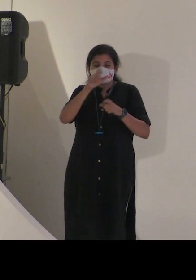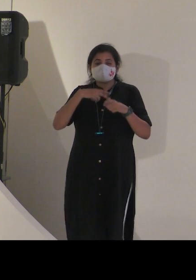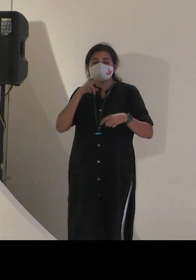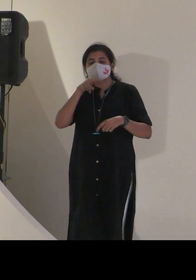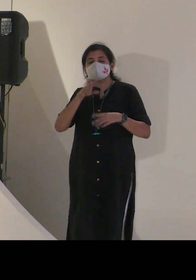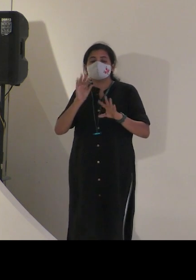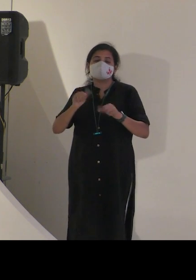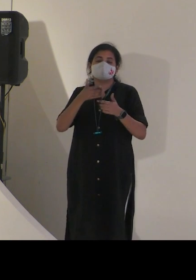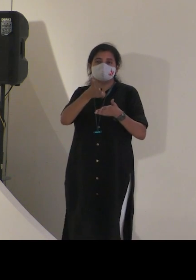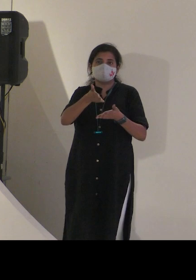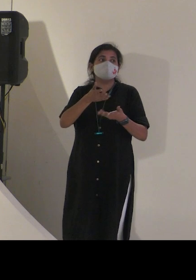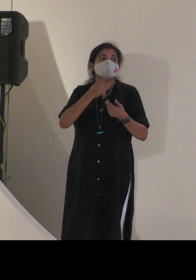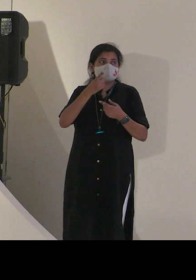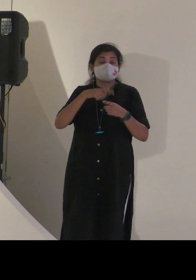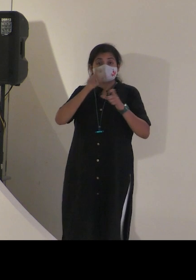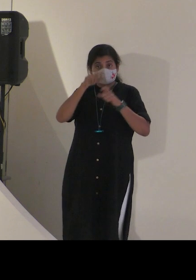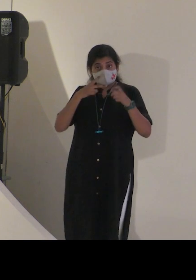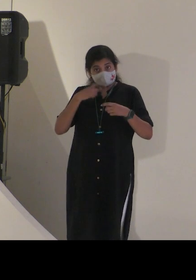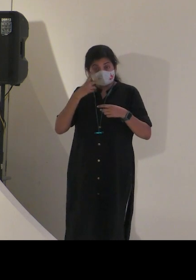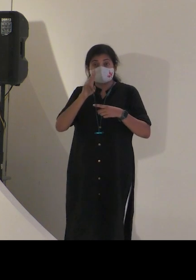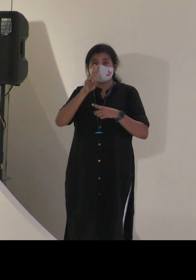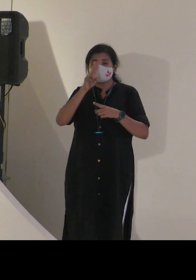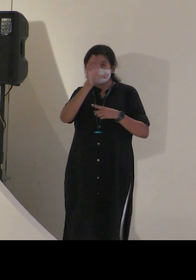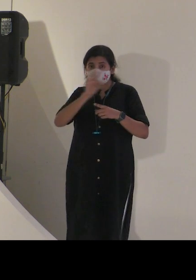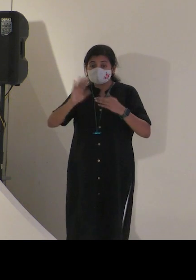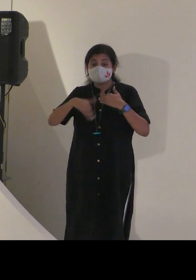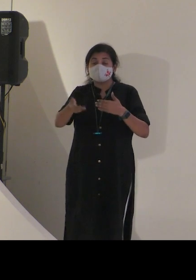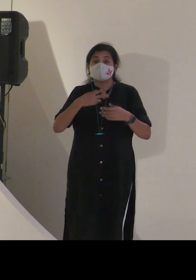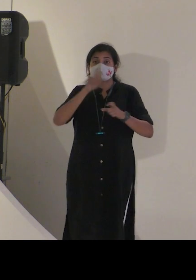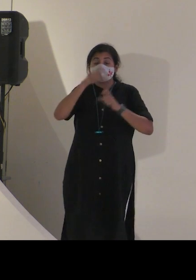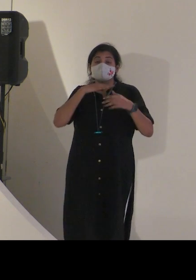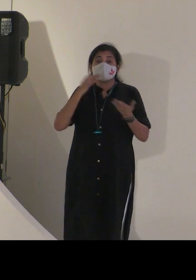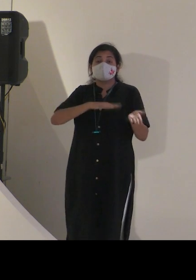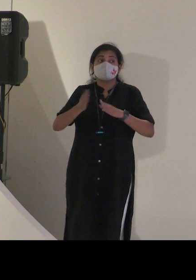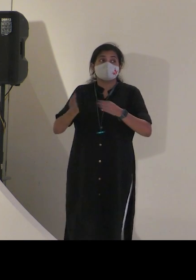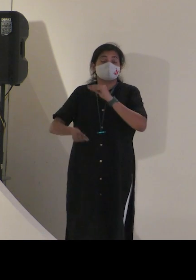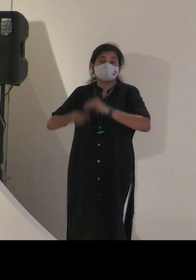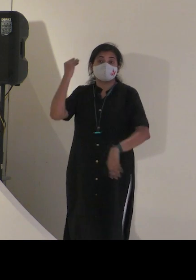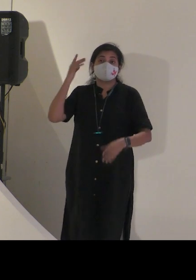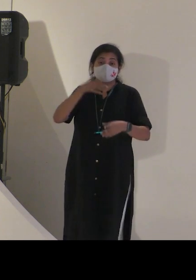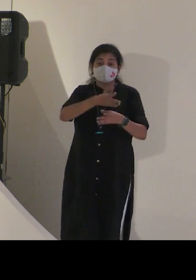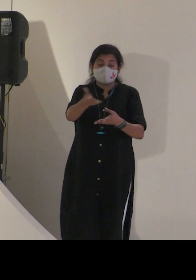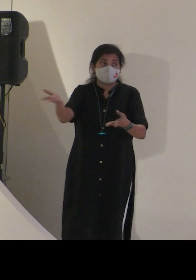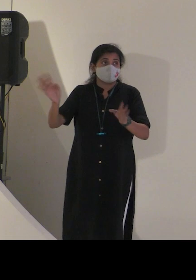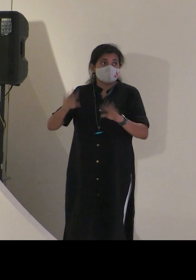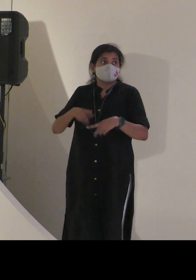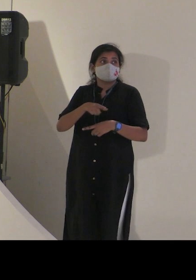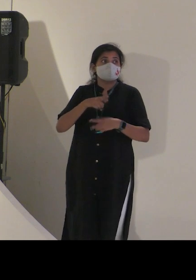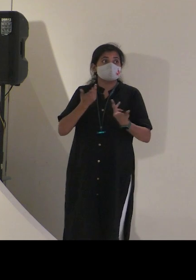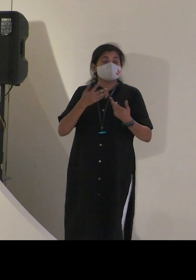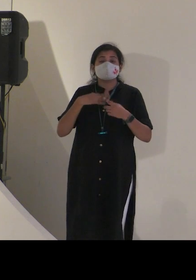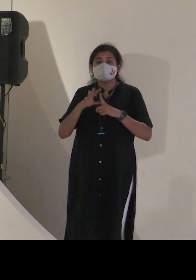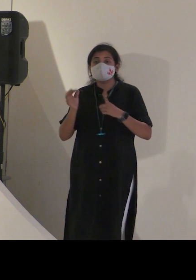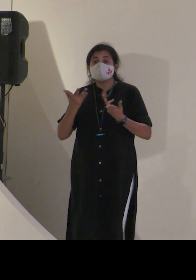we saw so many body bags. And then we were just standing there and didn't know what to do. And then we would have calls after